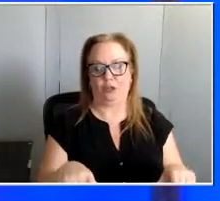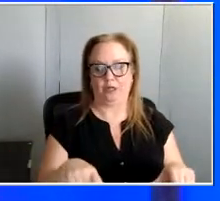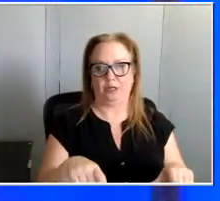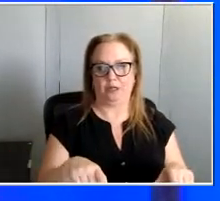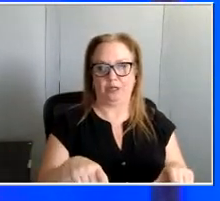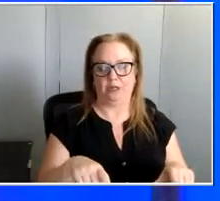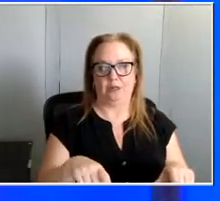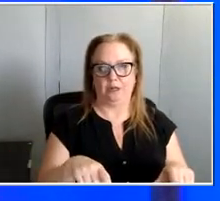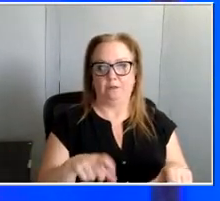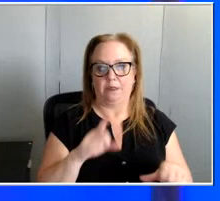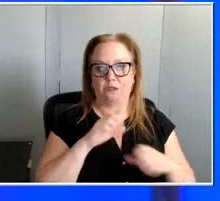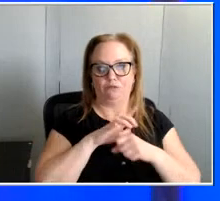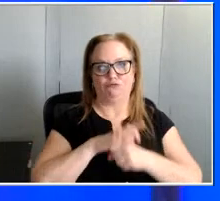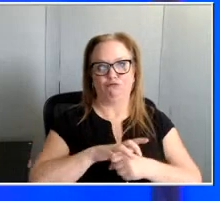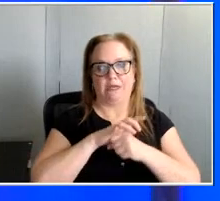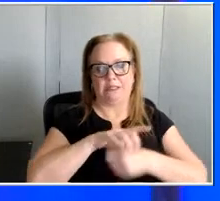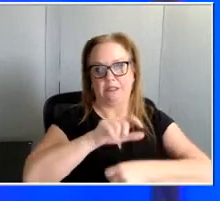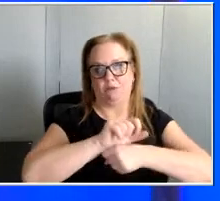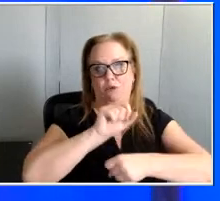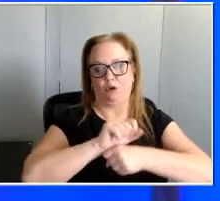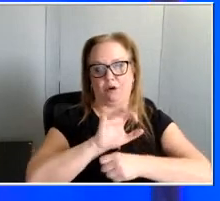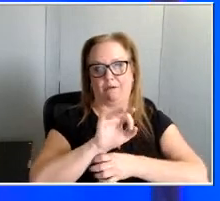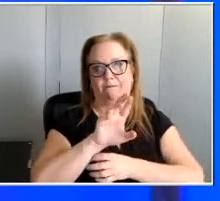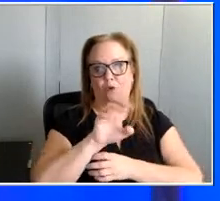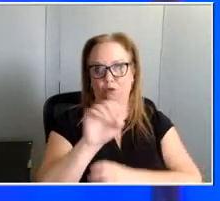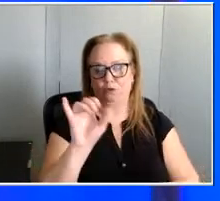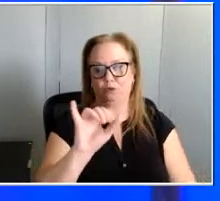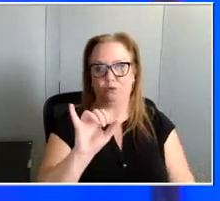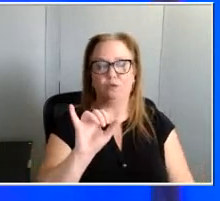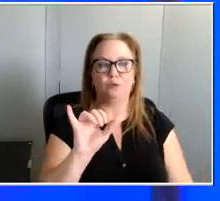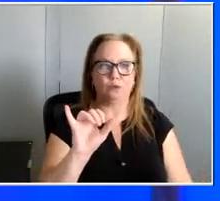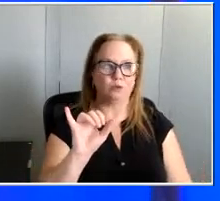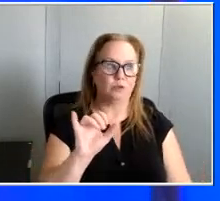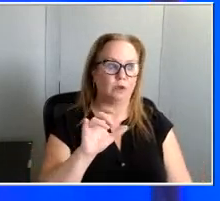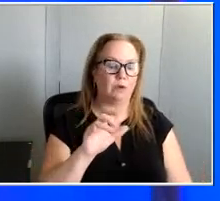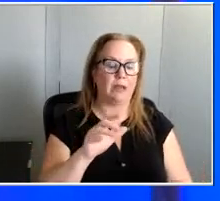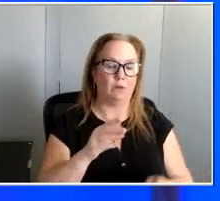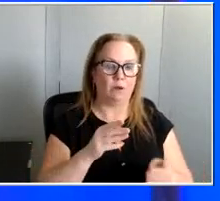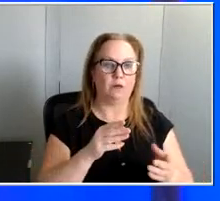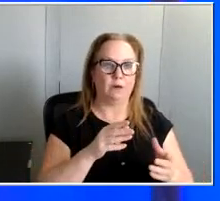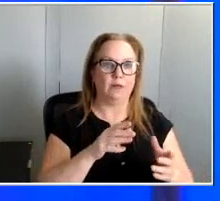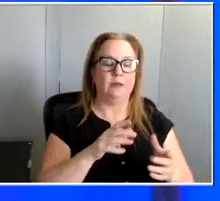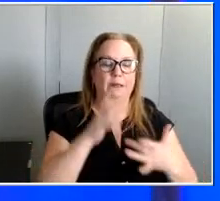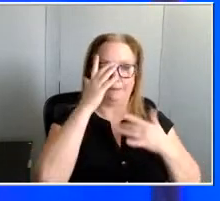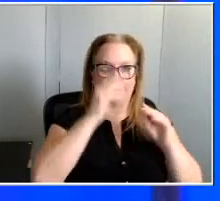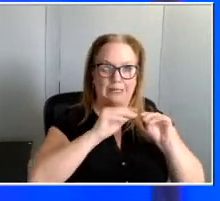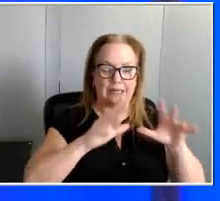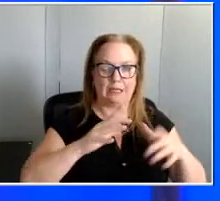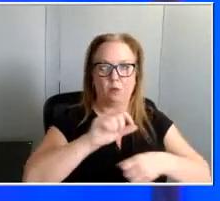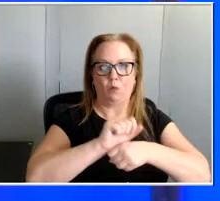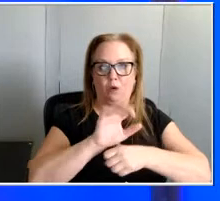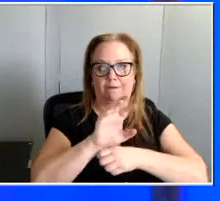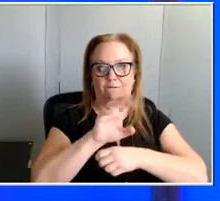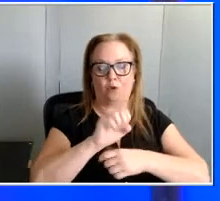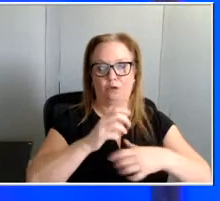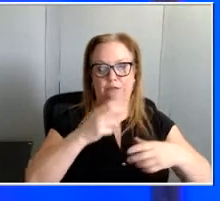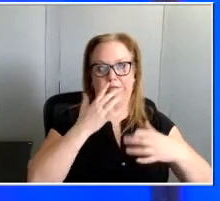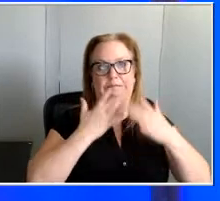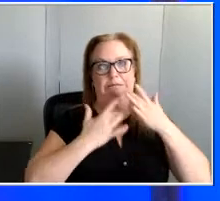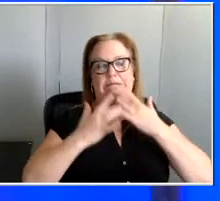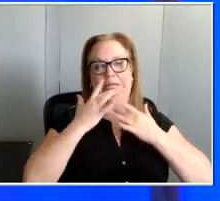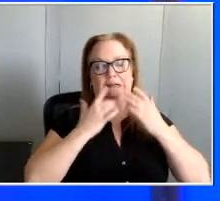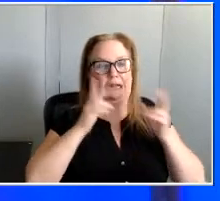certainly put stressors on the workforce. And so as we're coming out of the pandemic, workforce shortages are the #1 concern I hear